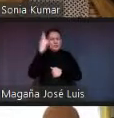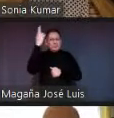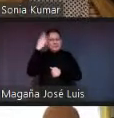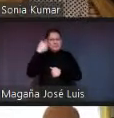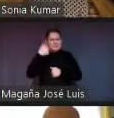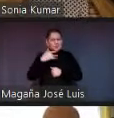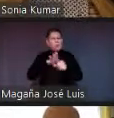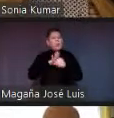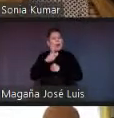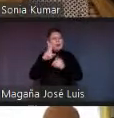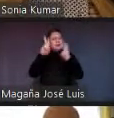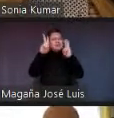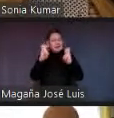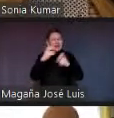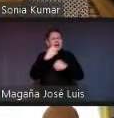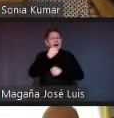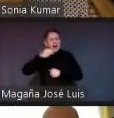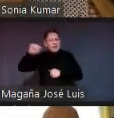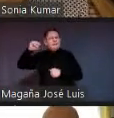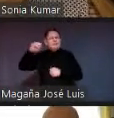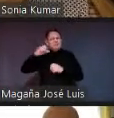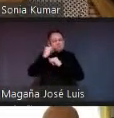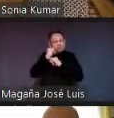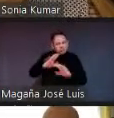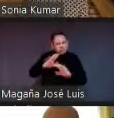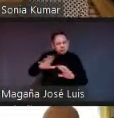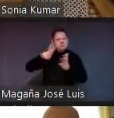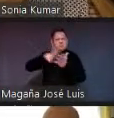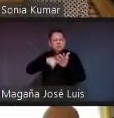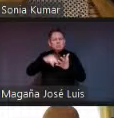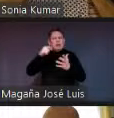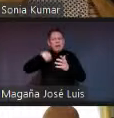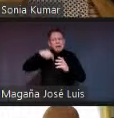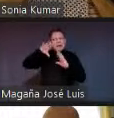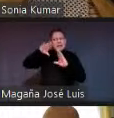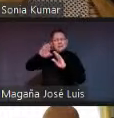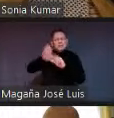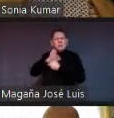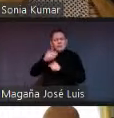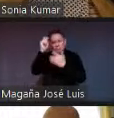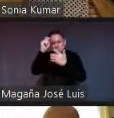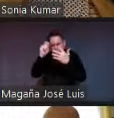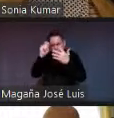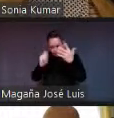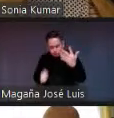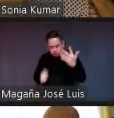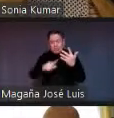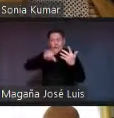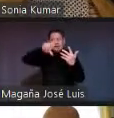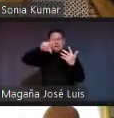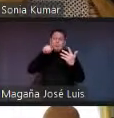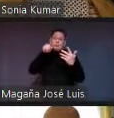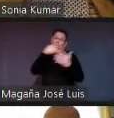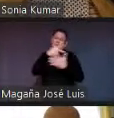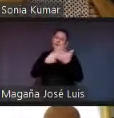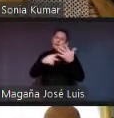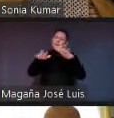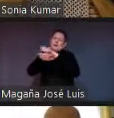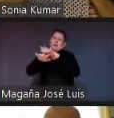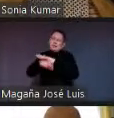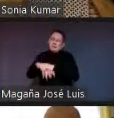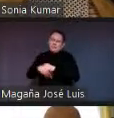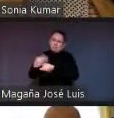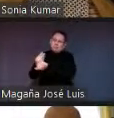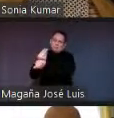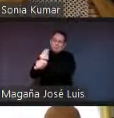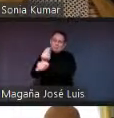do we support our students as they progress through the curriculum? So starting with the first, which is deciding what the competencies are, and often this is the